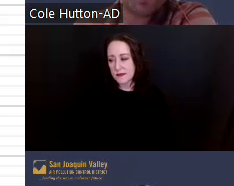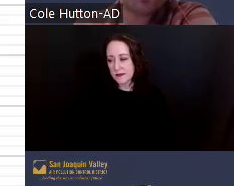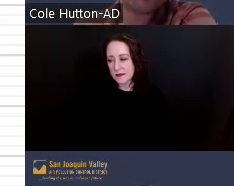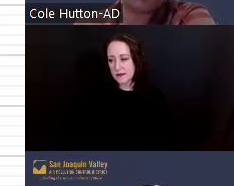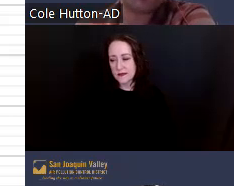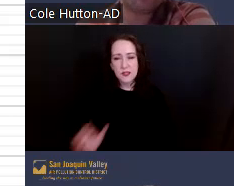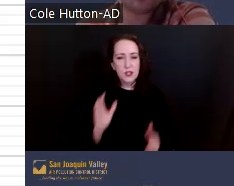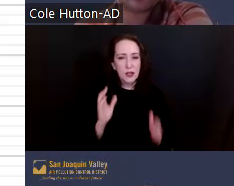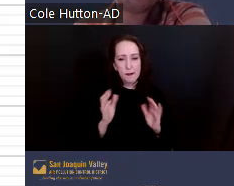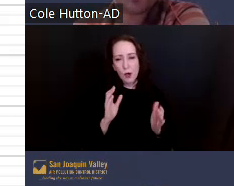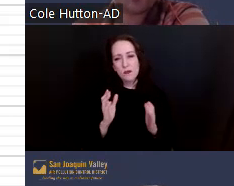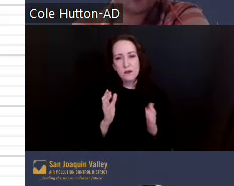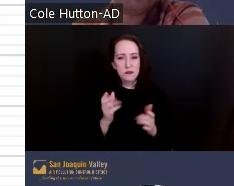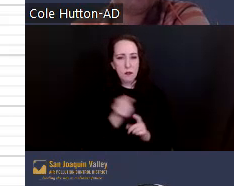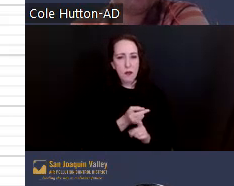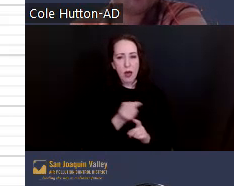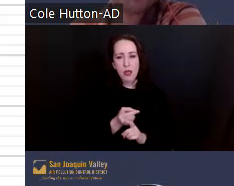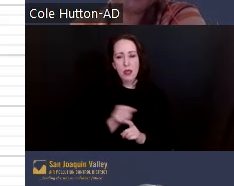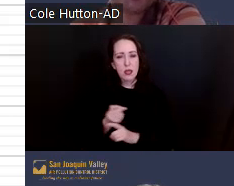just comparatively from month to month.